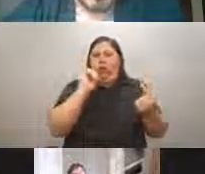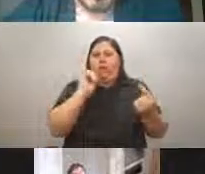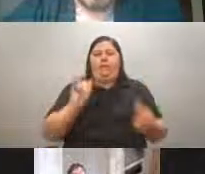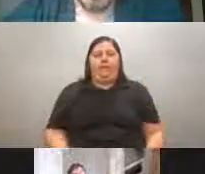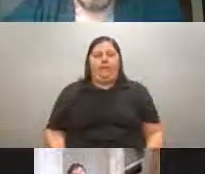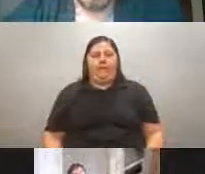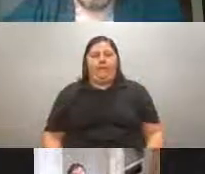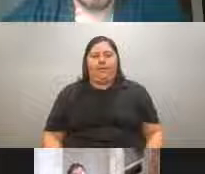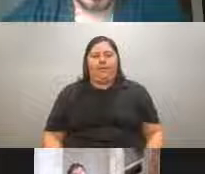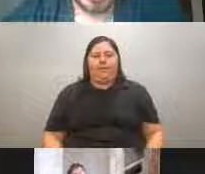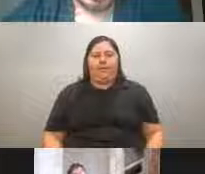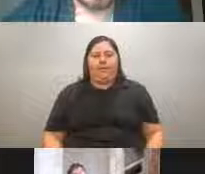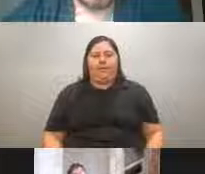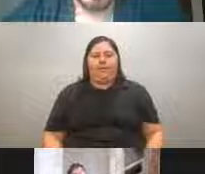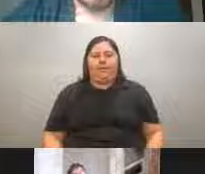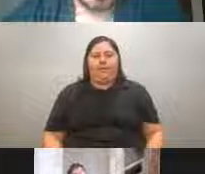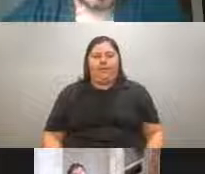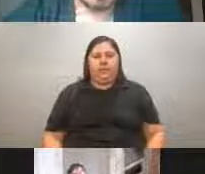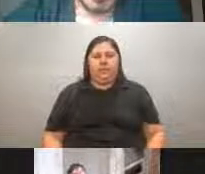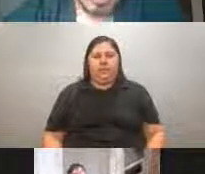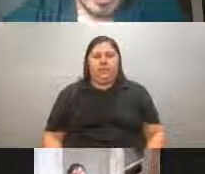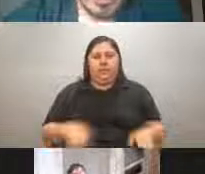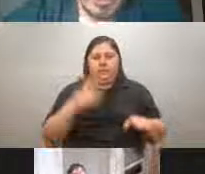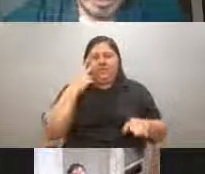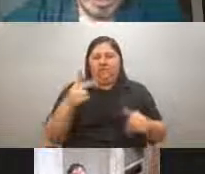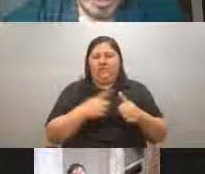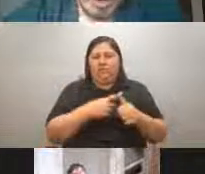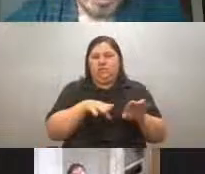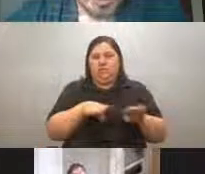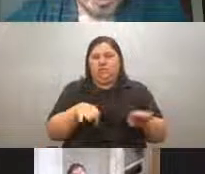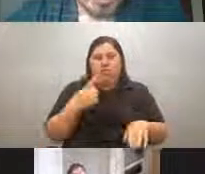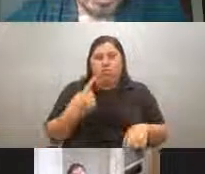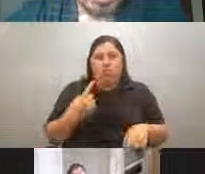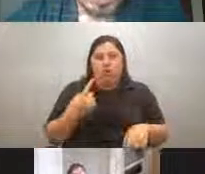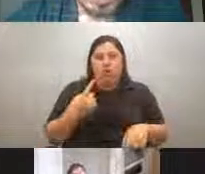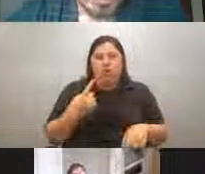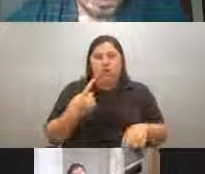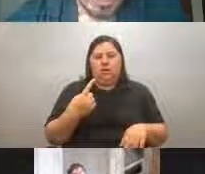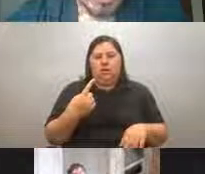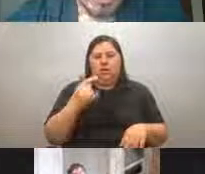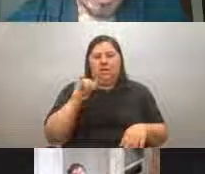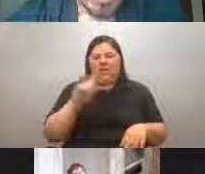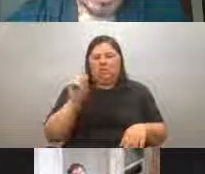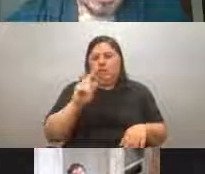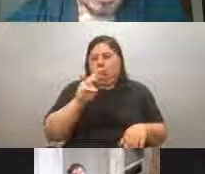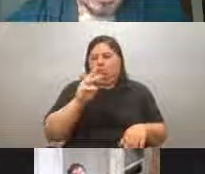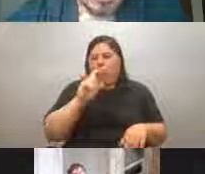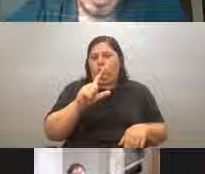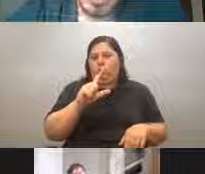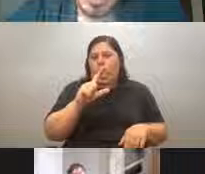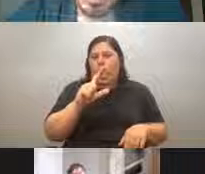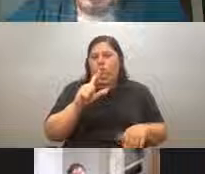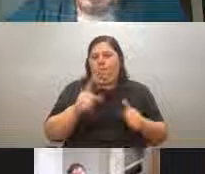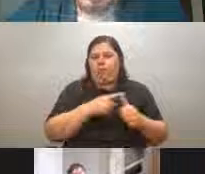This is the ground floor plan, level 1. And this is actually where our mural will be on the